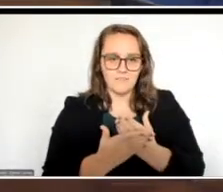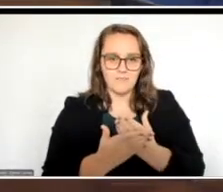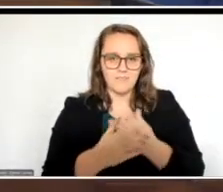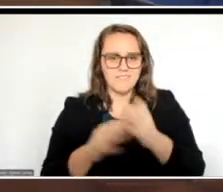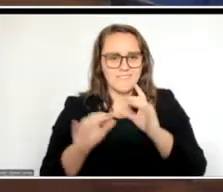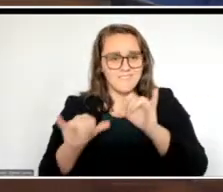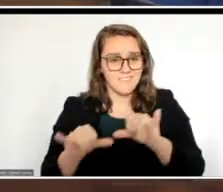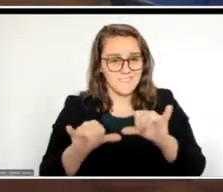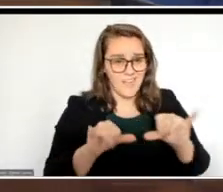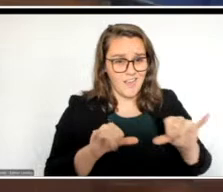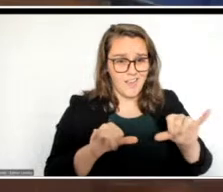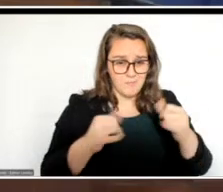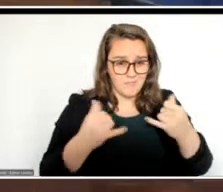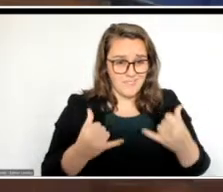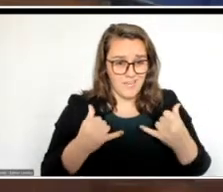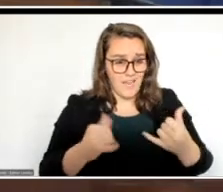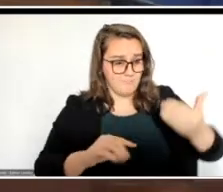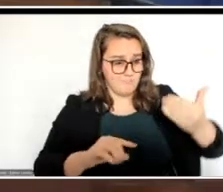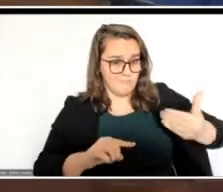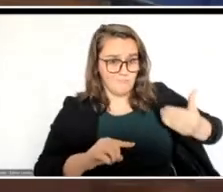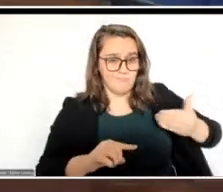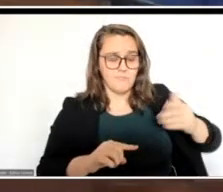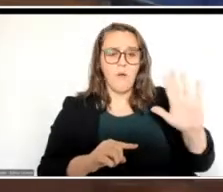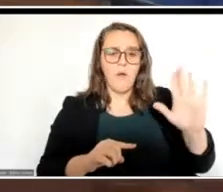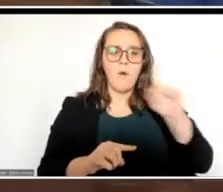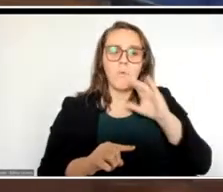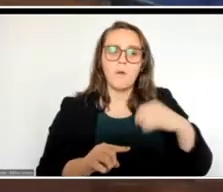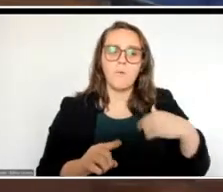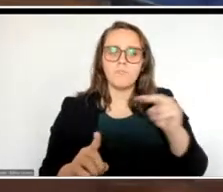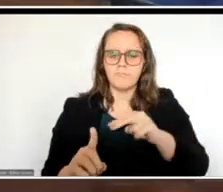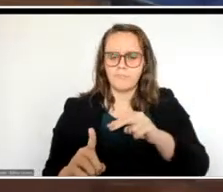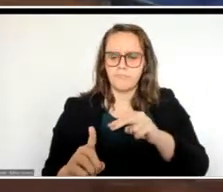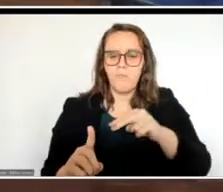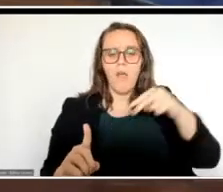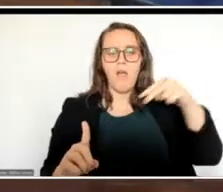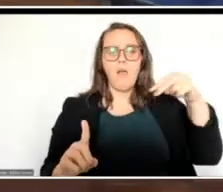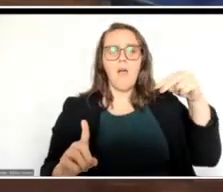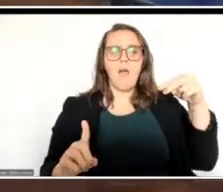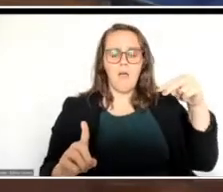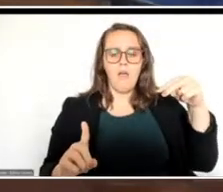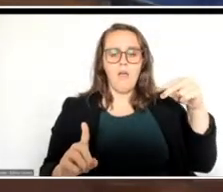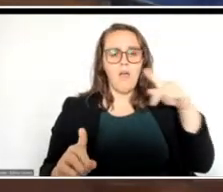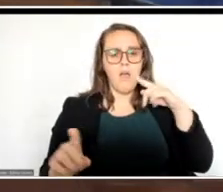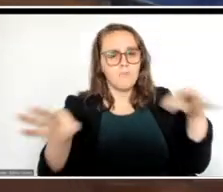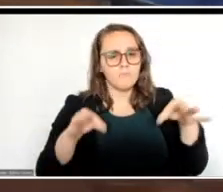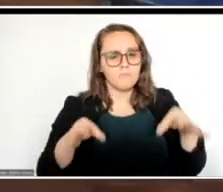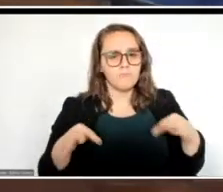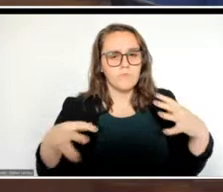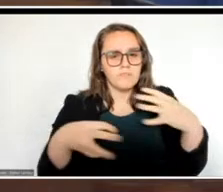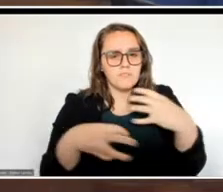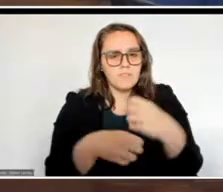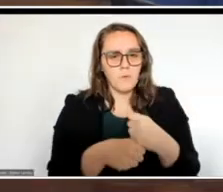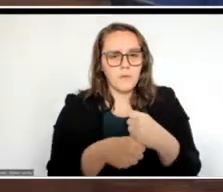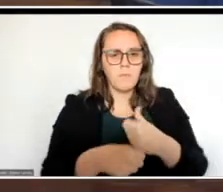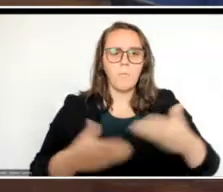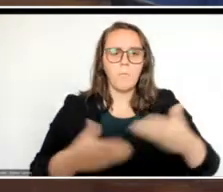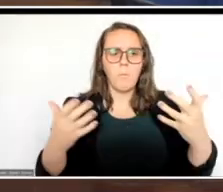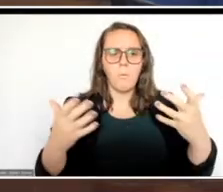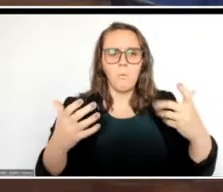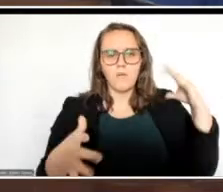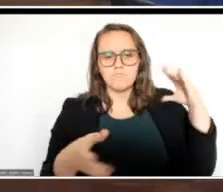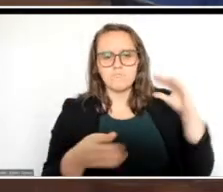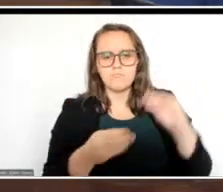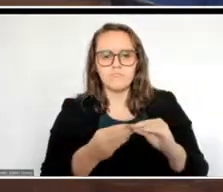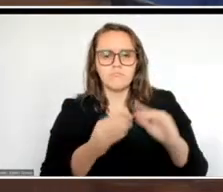at the evidence in a broader context, providing a summary of key facts we've uncovered. Facts relevant